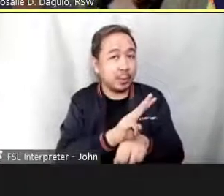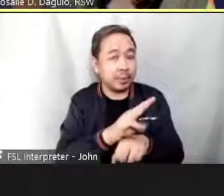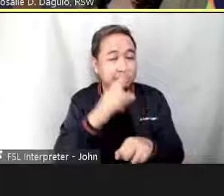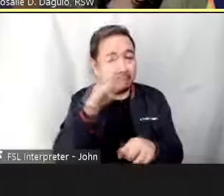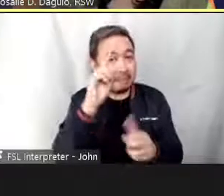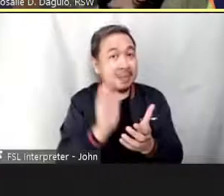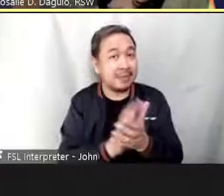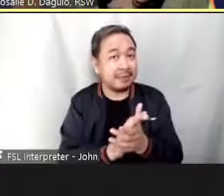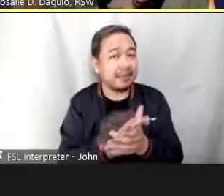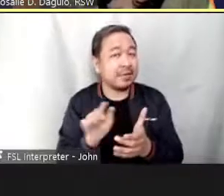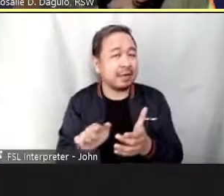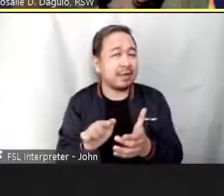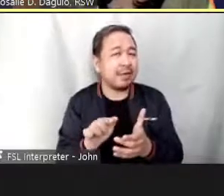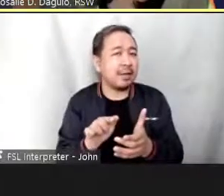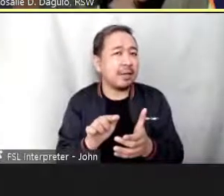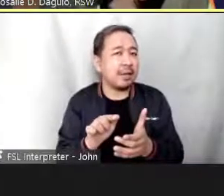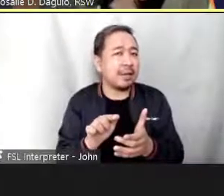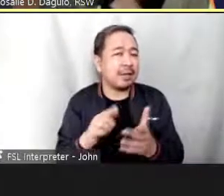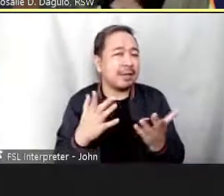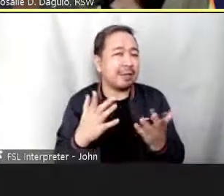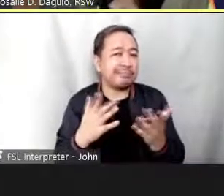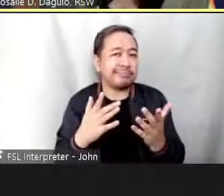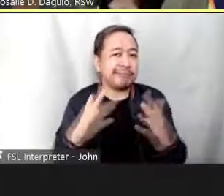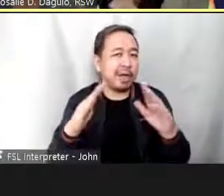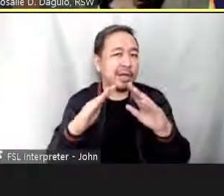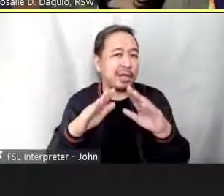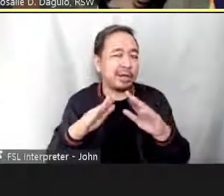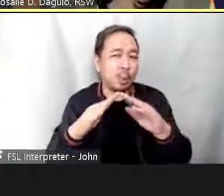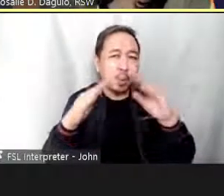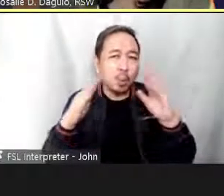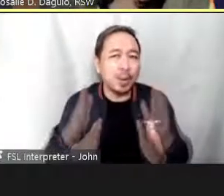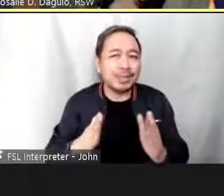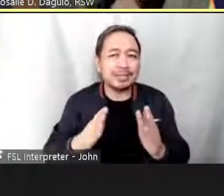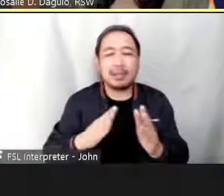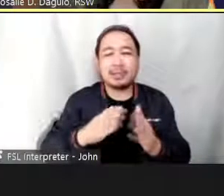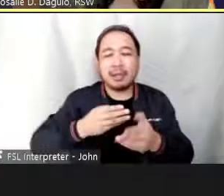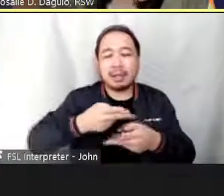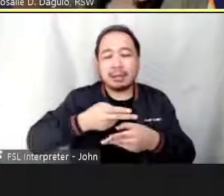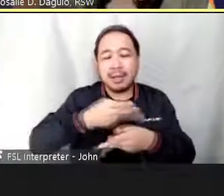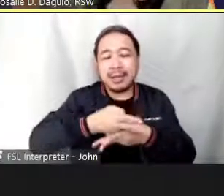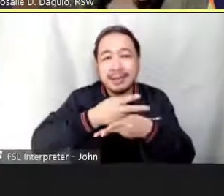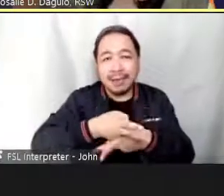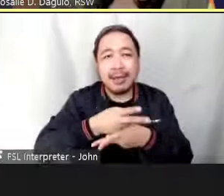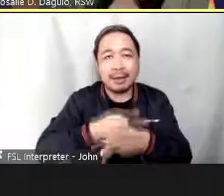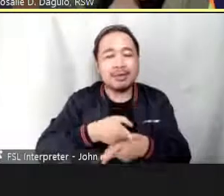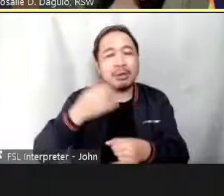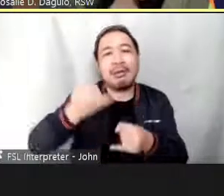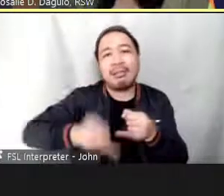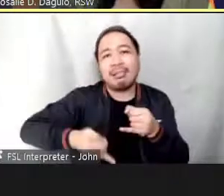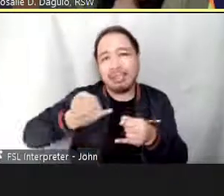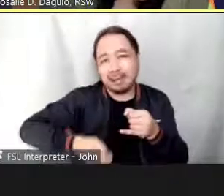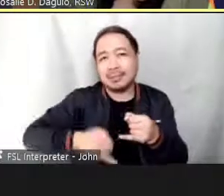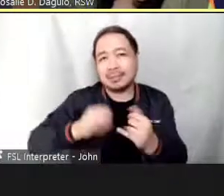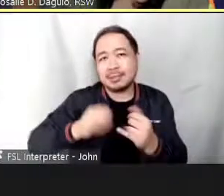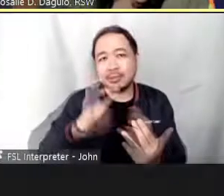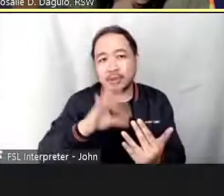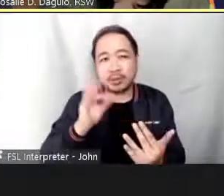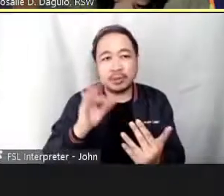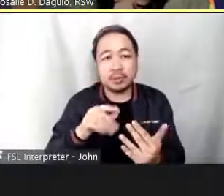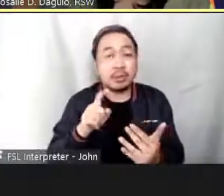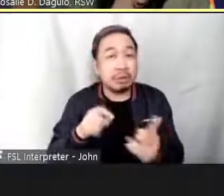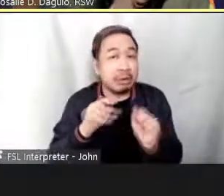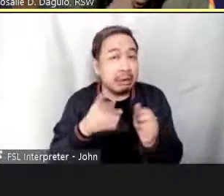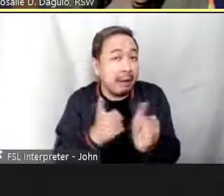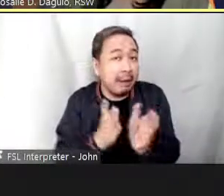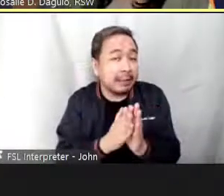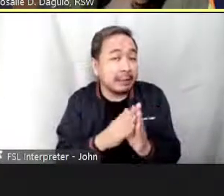residential care should be the last resort for children. The openness of social worker to seek and receive advice or